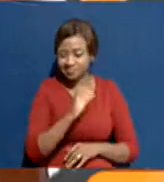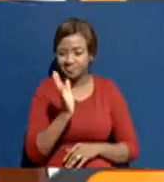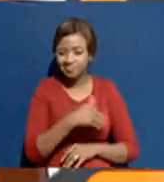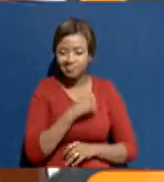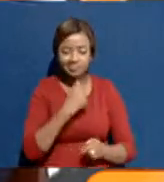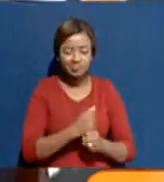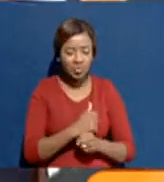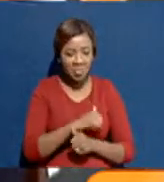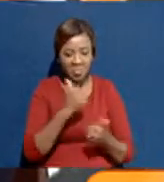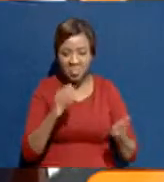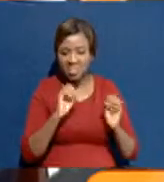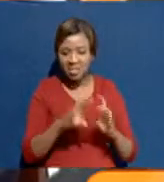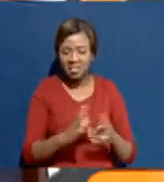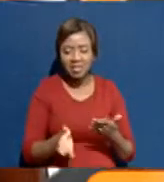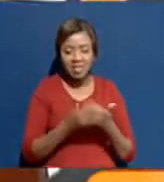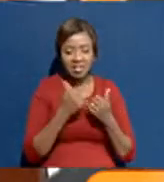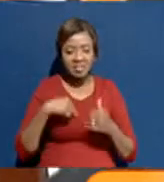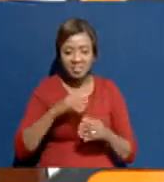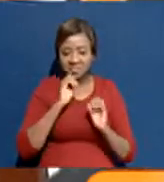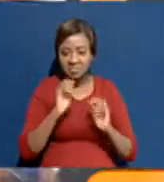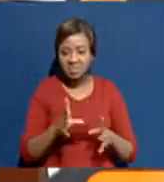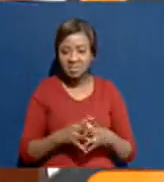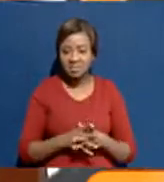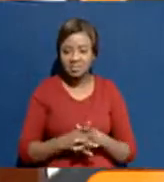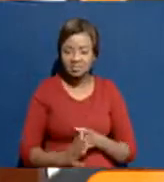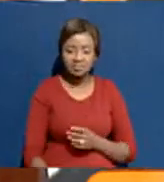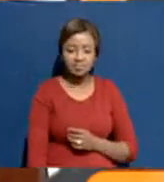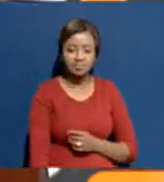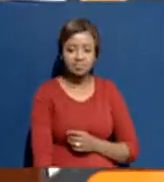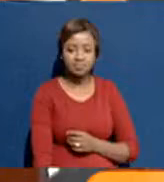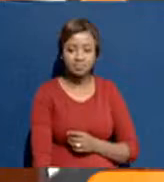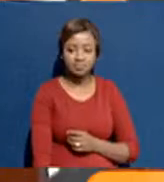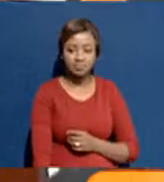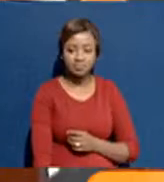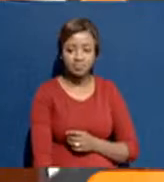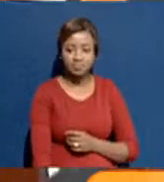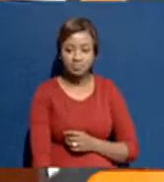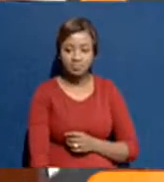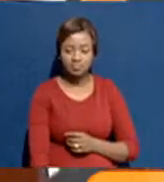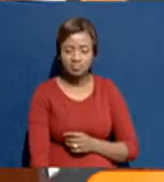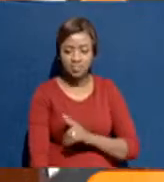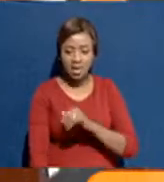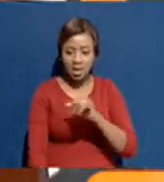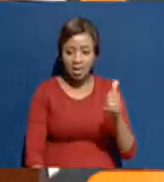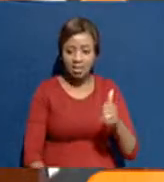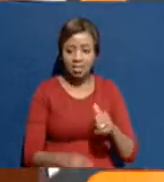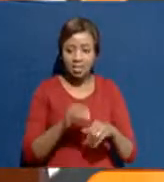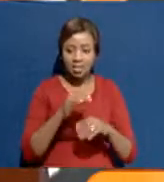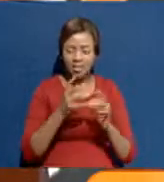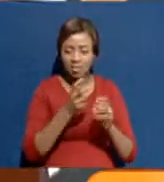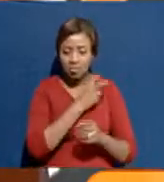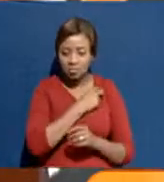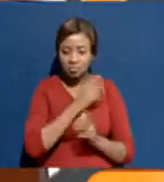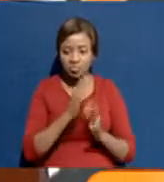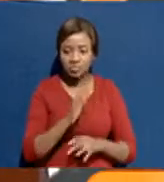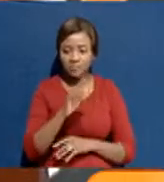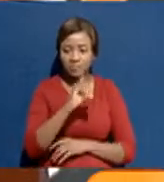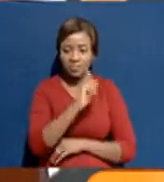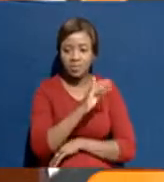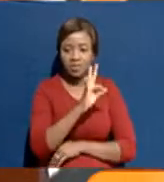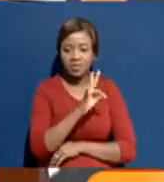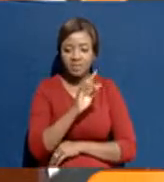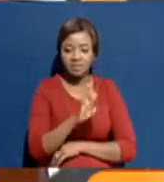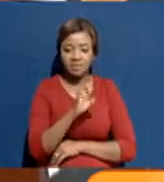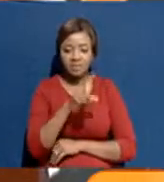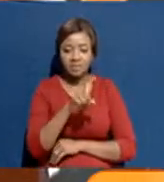not help us much. But we had a very good consultant from IFES called Mike Yard, who was very helpful. But I